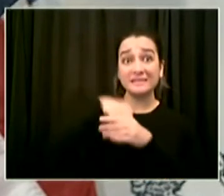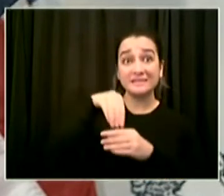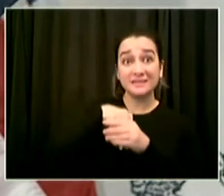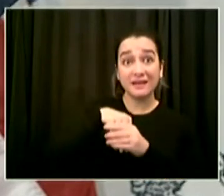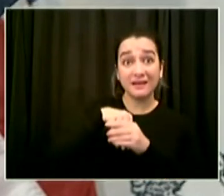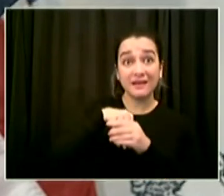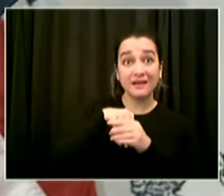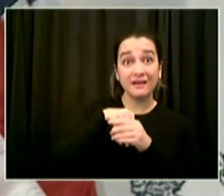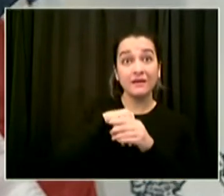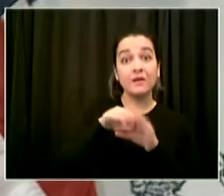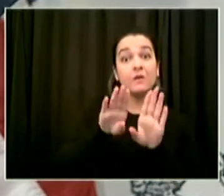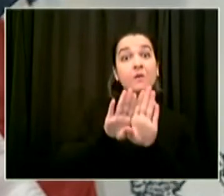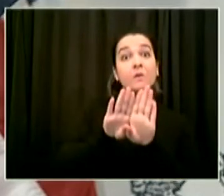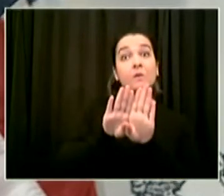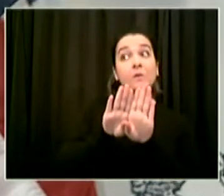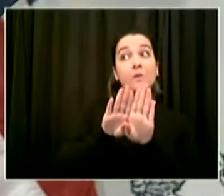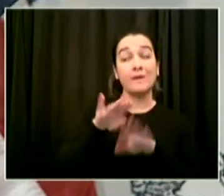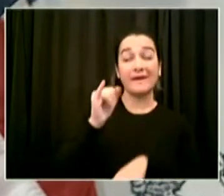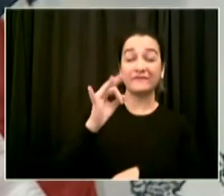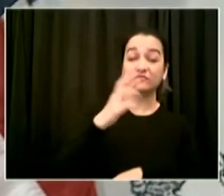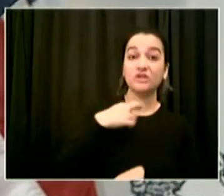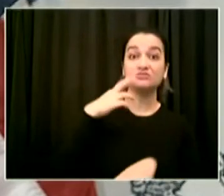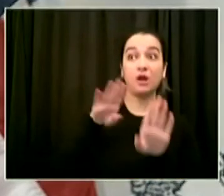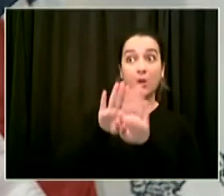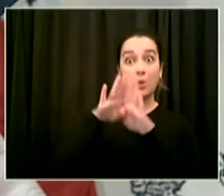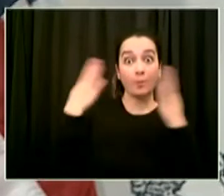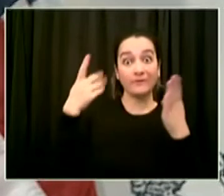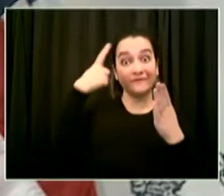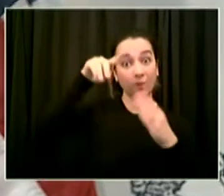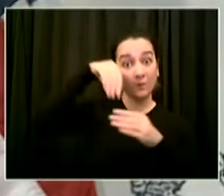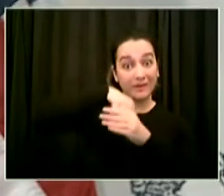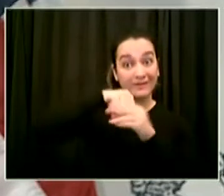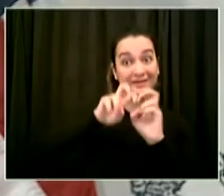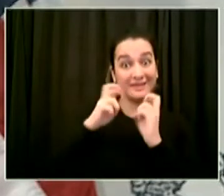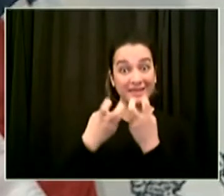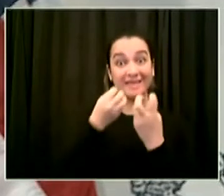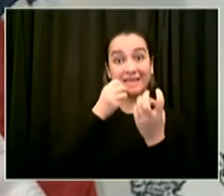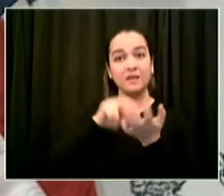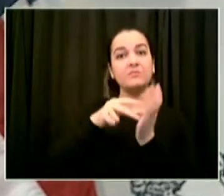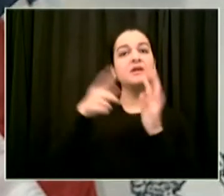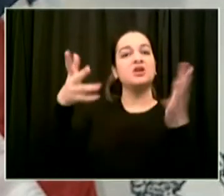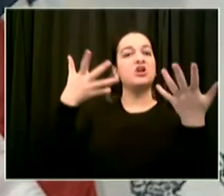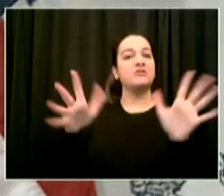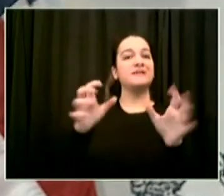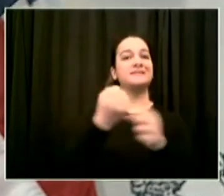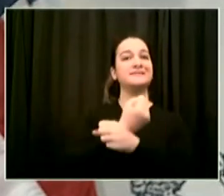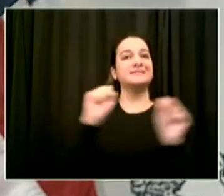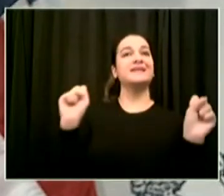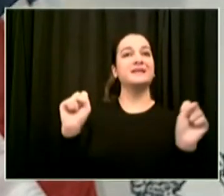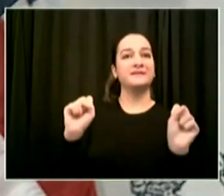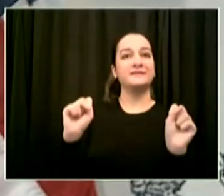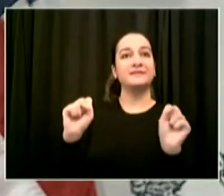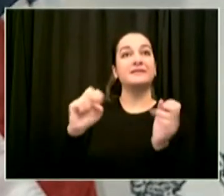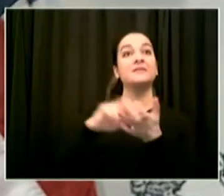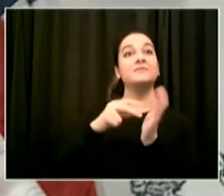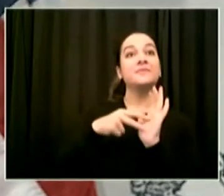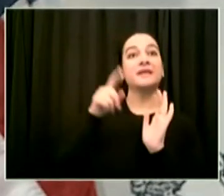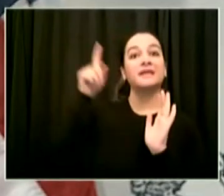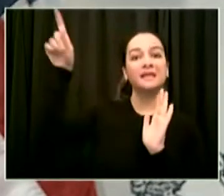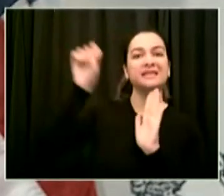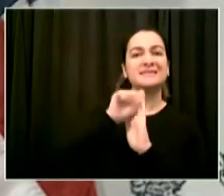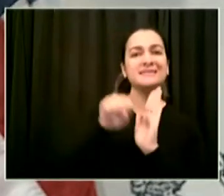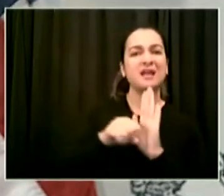as the agency that does the enforcement, is going to be really strong in doing that enforcement. So if that's